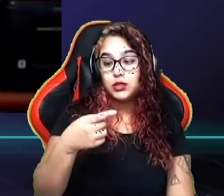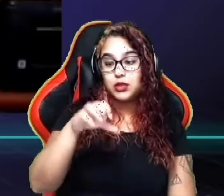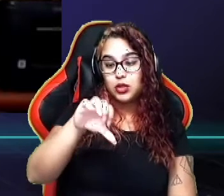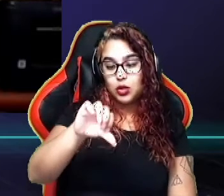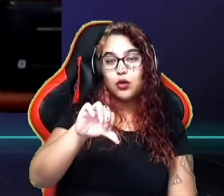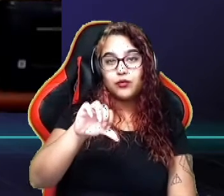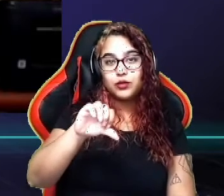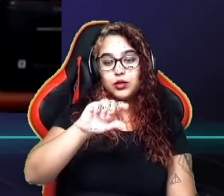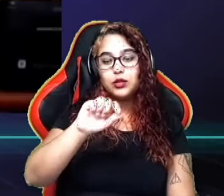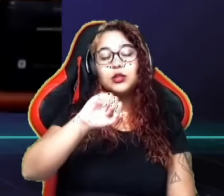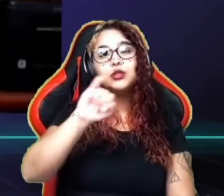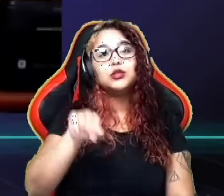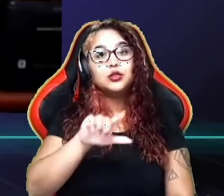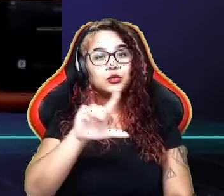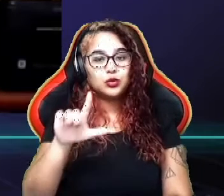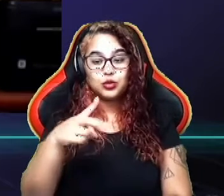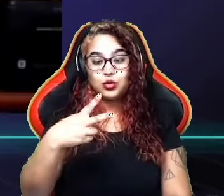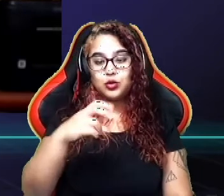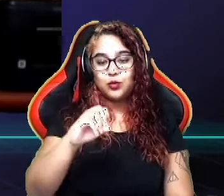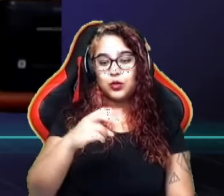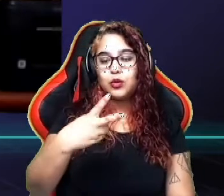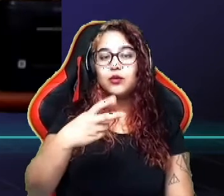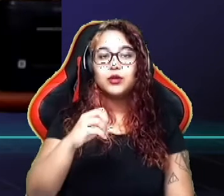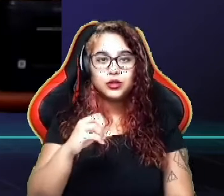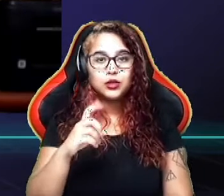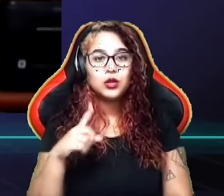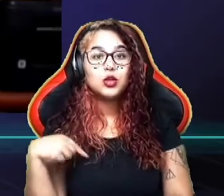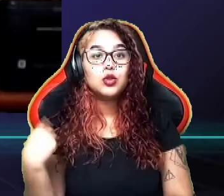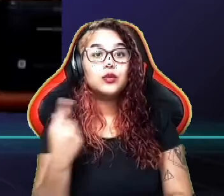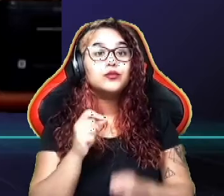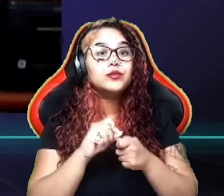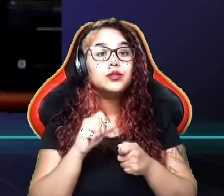the 19th of July, 2020,